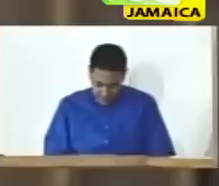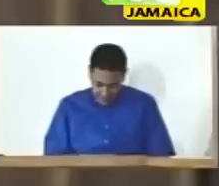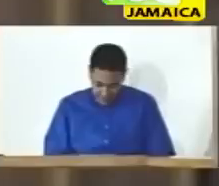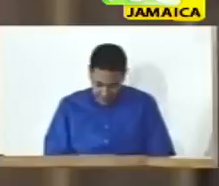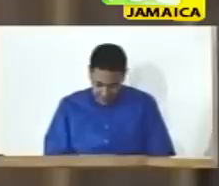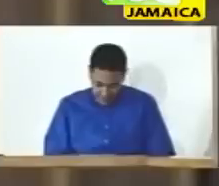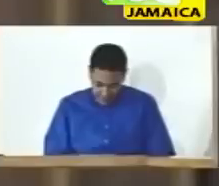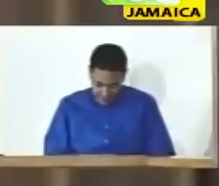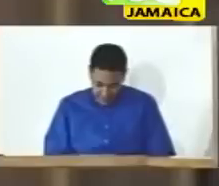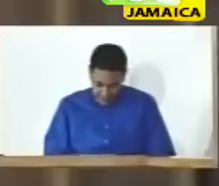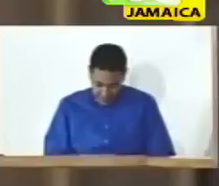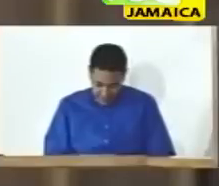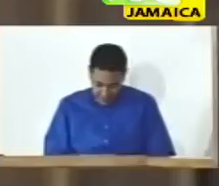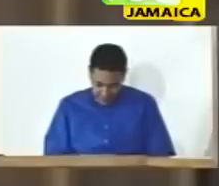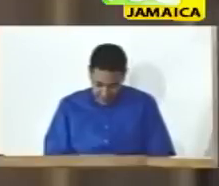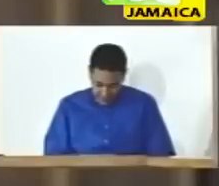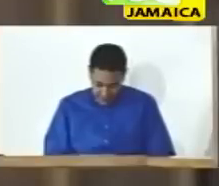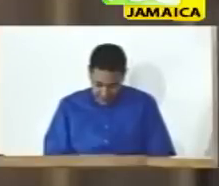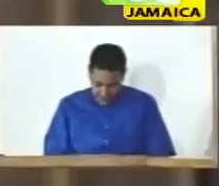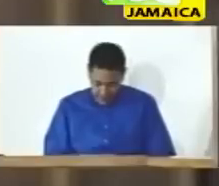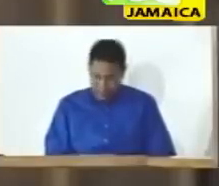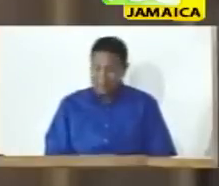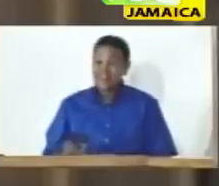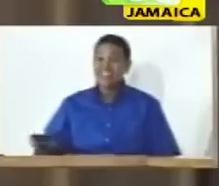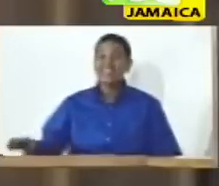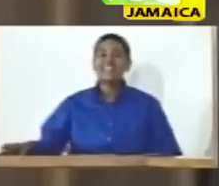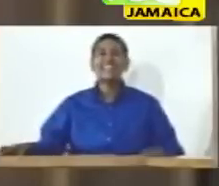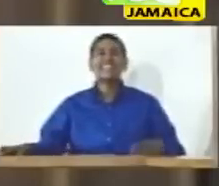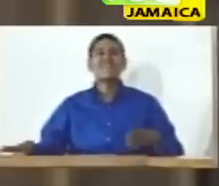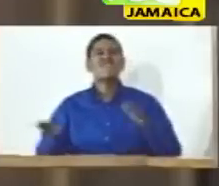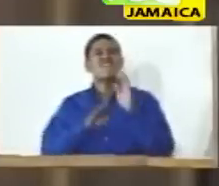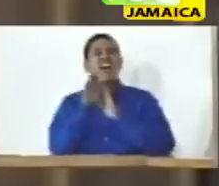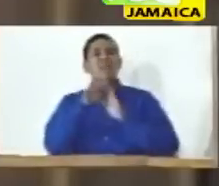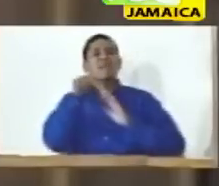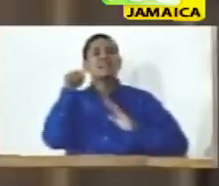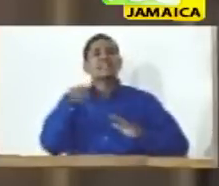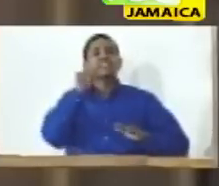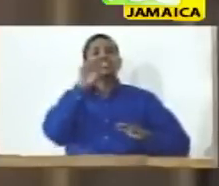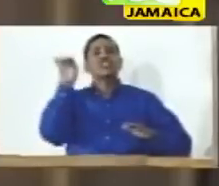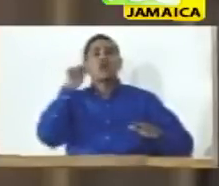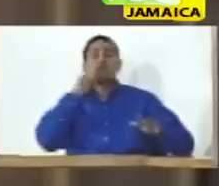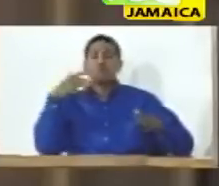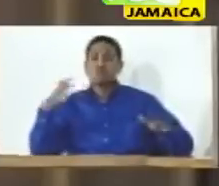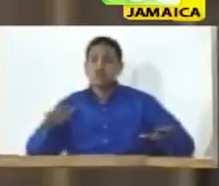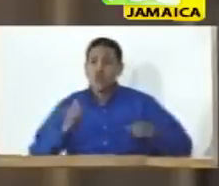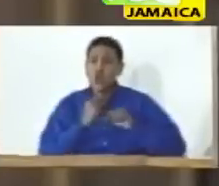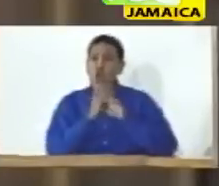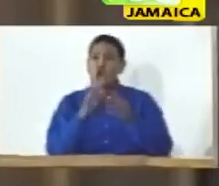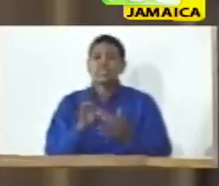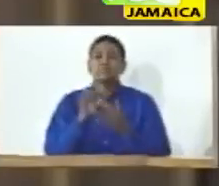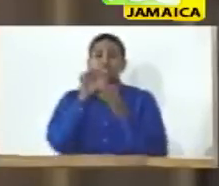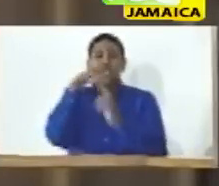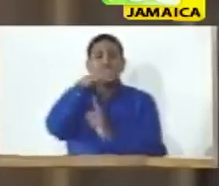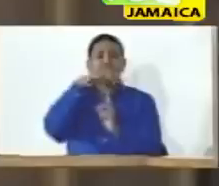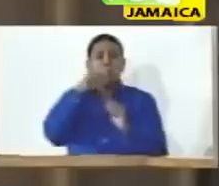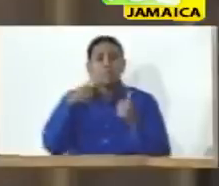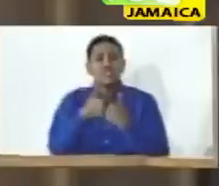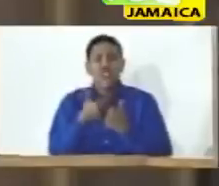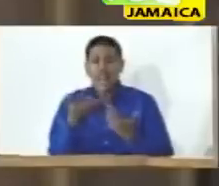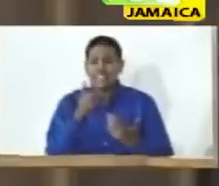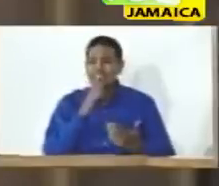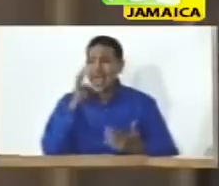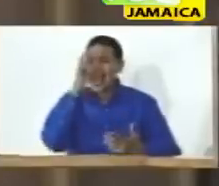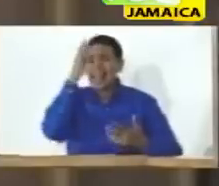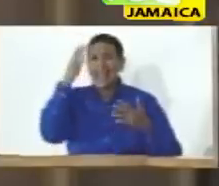The development of this terminal posed special environmental challenges. An